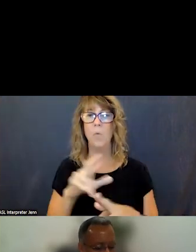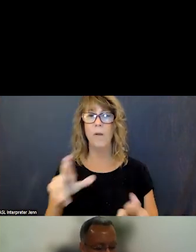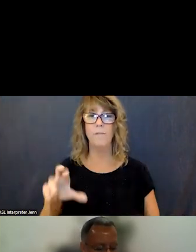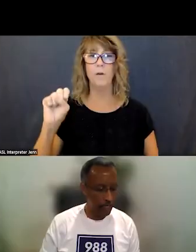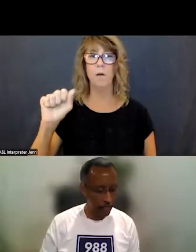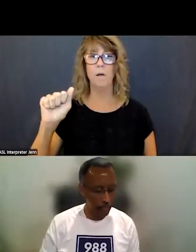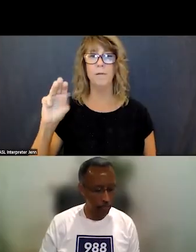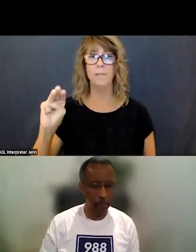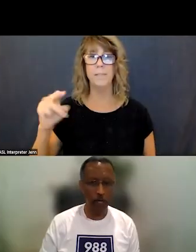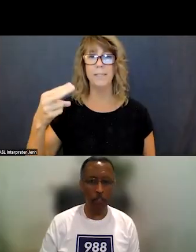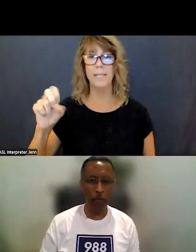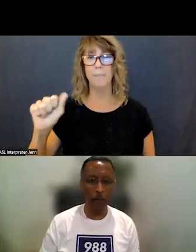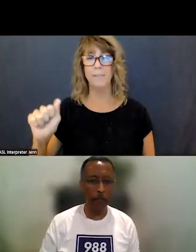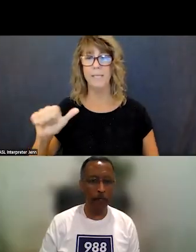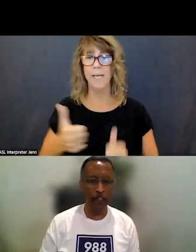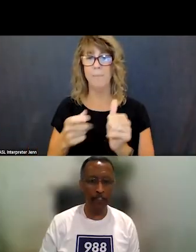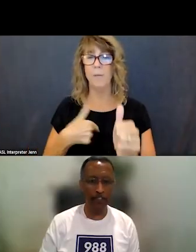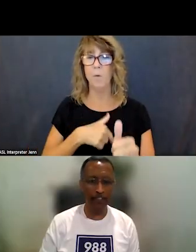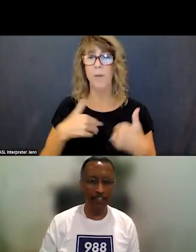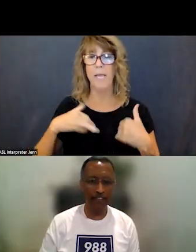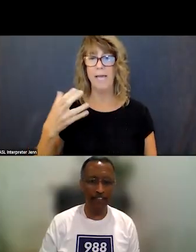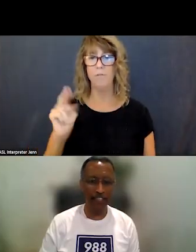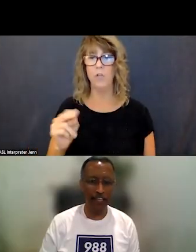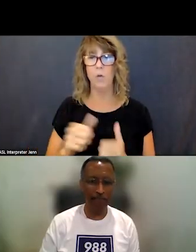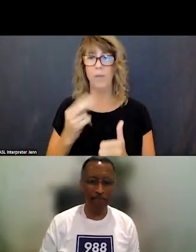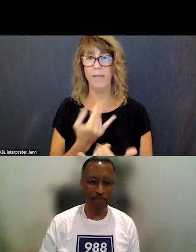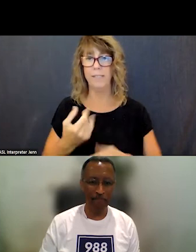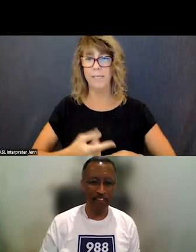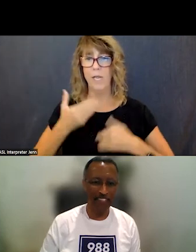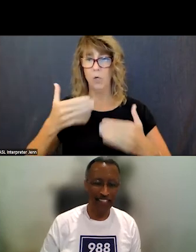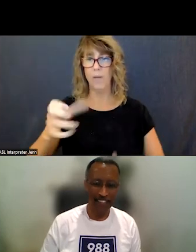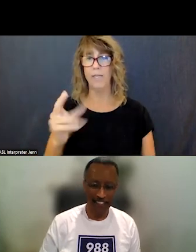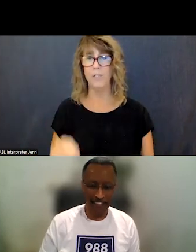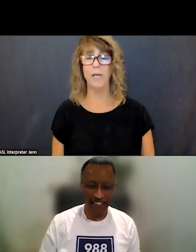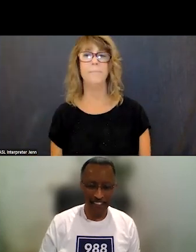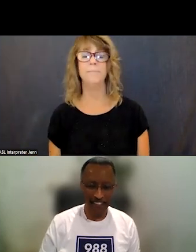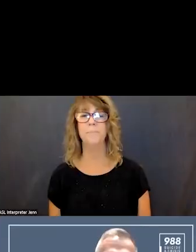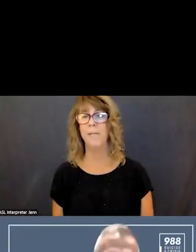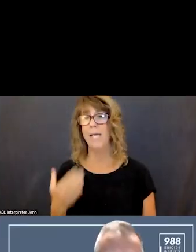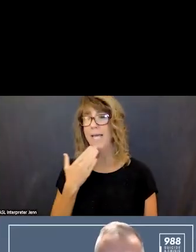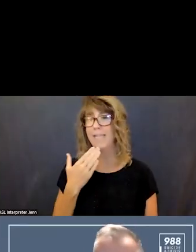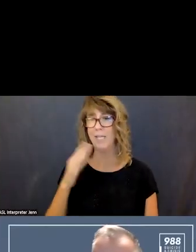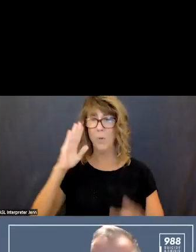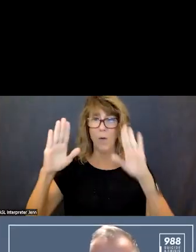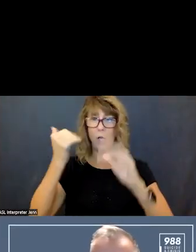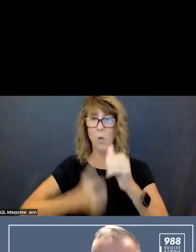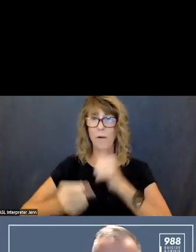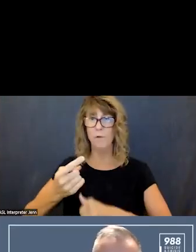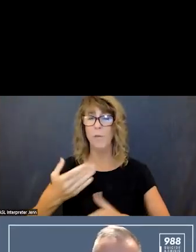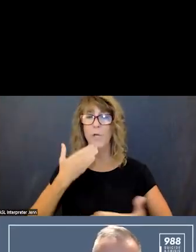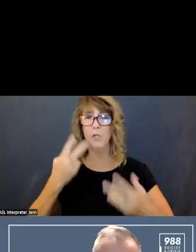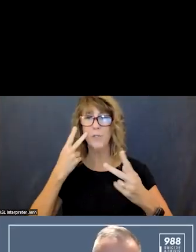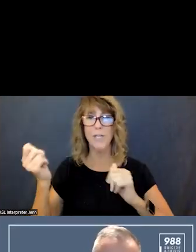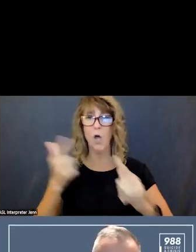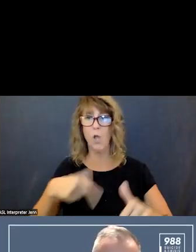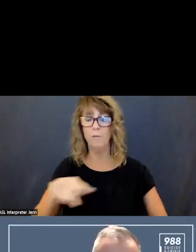Samsa update. And I believe we have John Palmieri with us today. Go ahead, John. Thanks. Hello, everyone. Good to see you